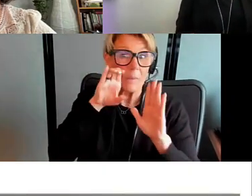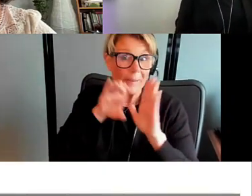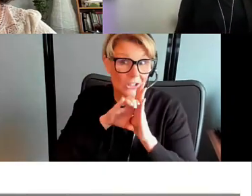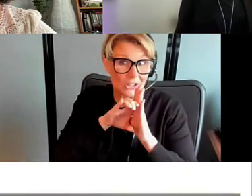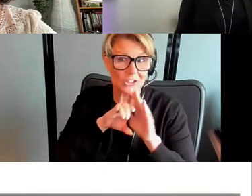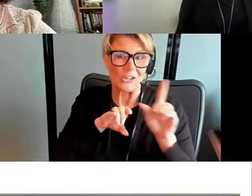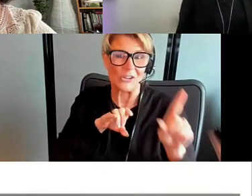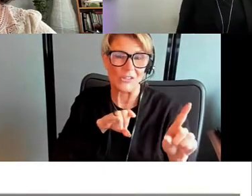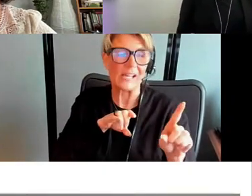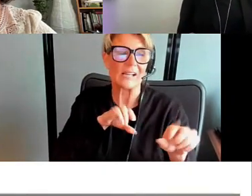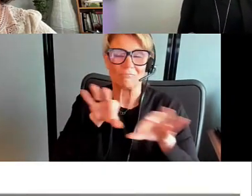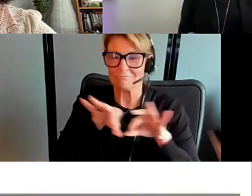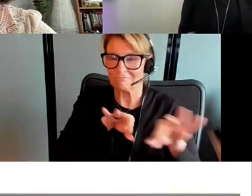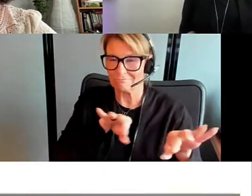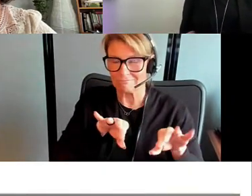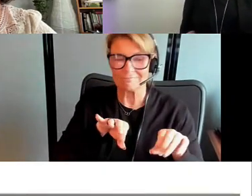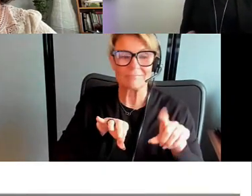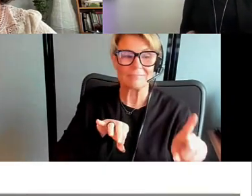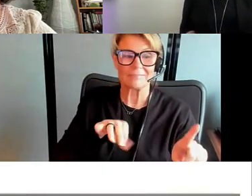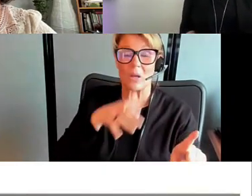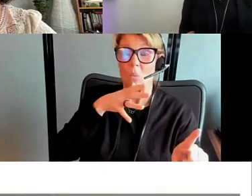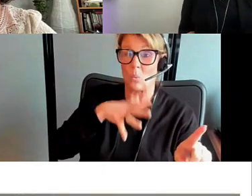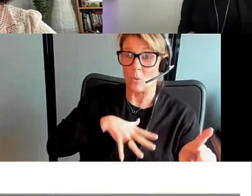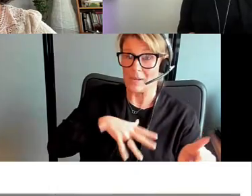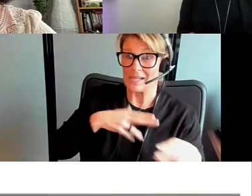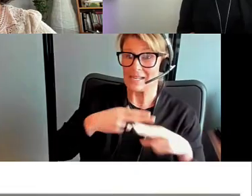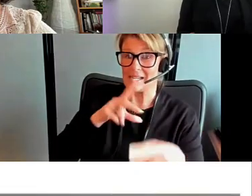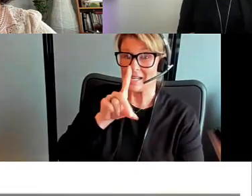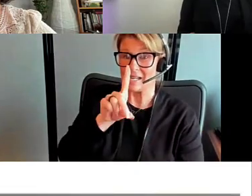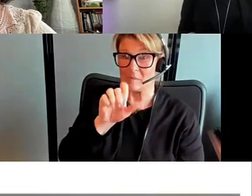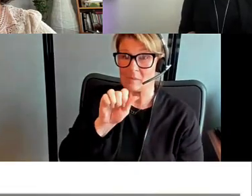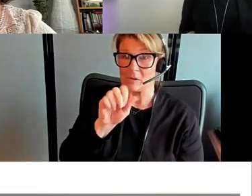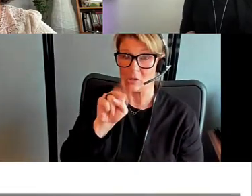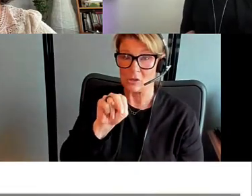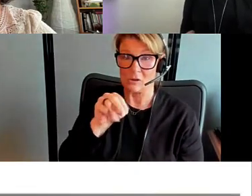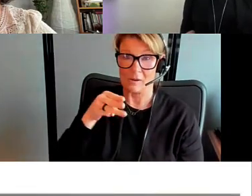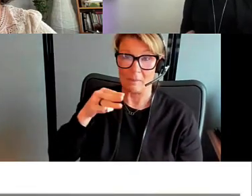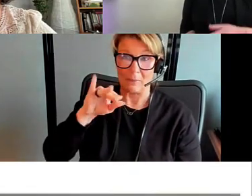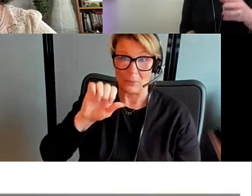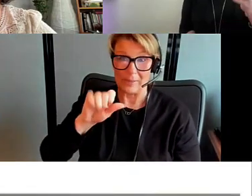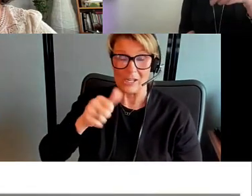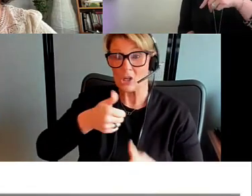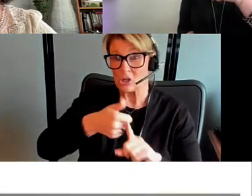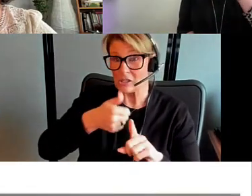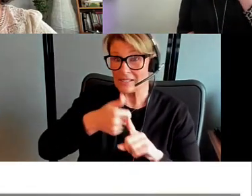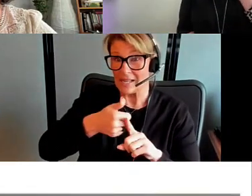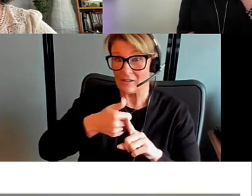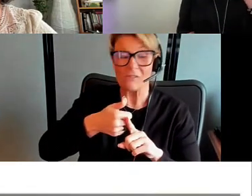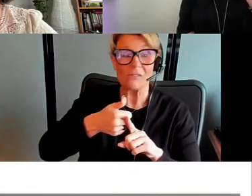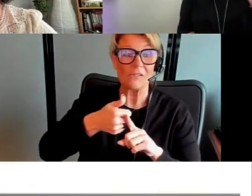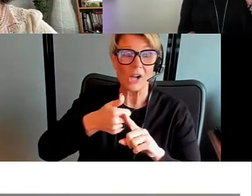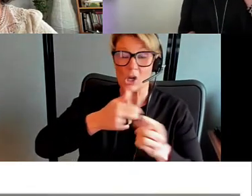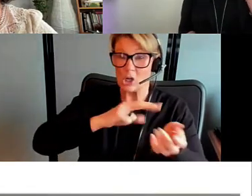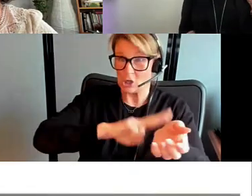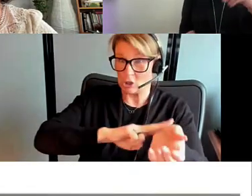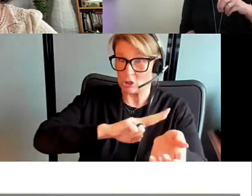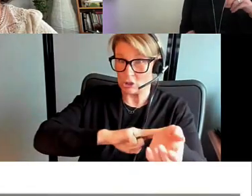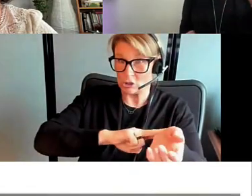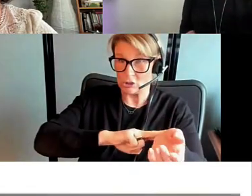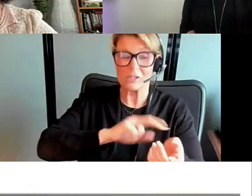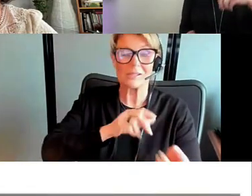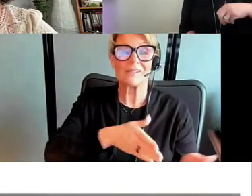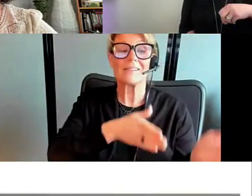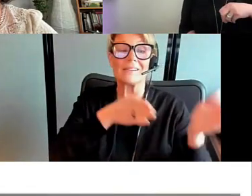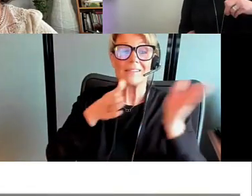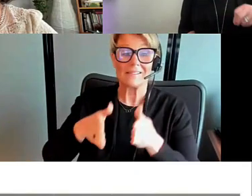is our PSW clinical instructor, and she's a registered nurse. And Audrey, who is a